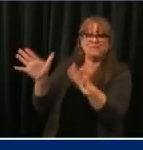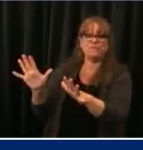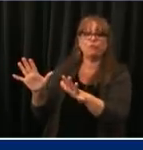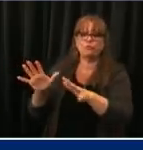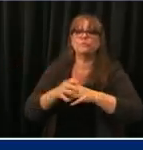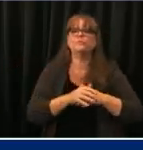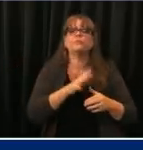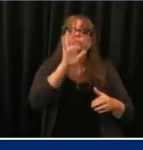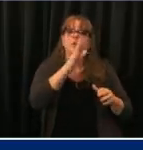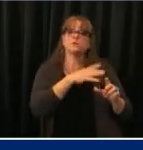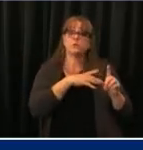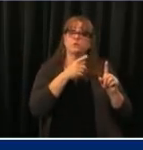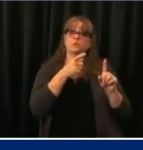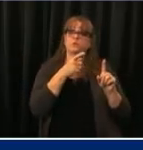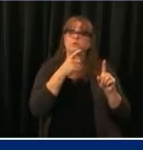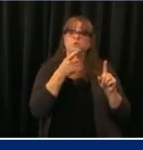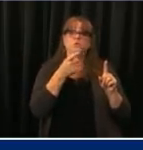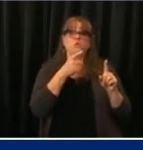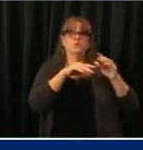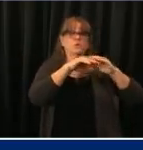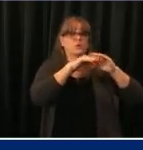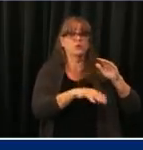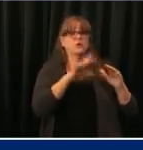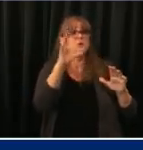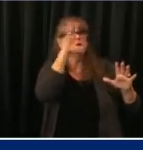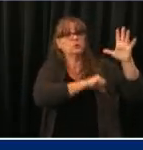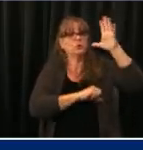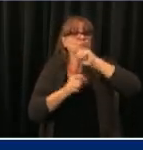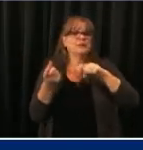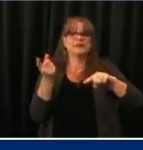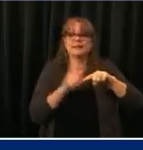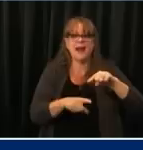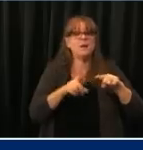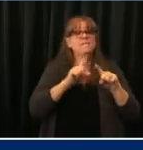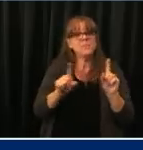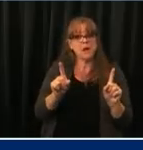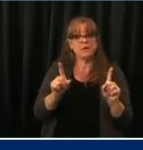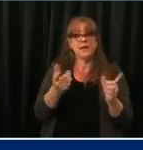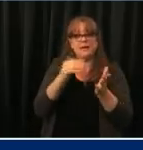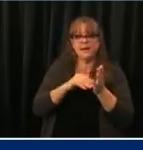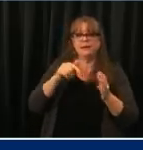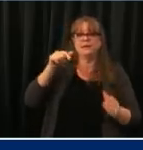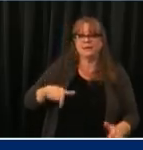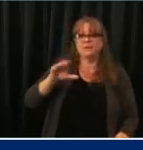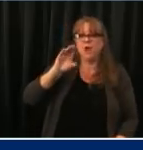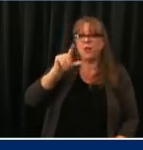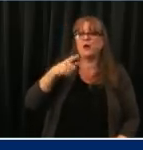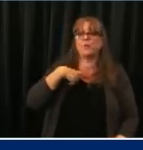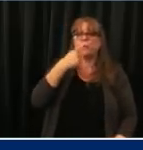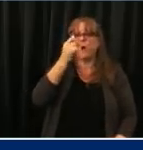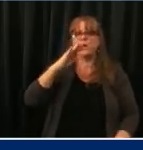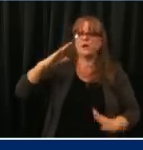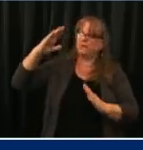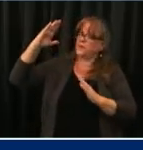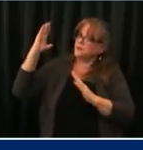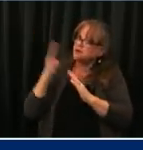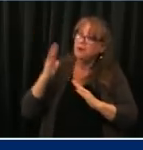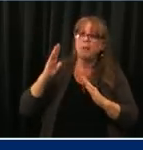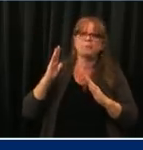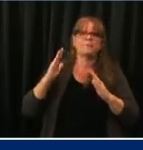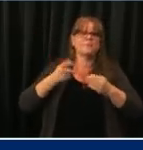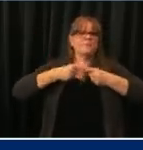be underestimated, and I'm proud that Colorado remains among the top states in successfully deploying the vaccine. And it's one of the very reasons I